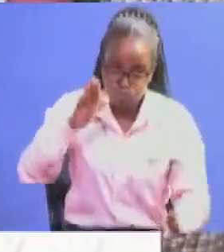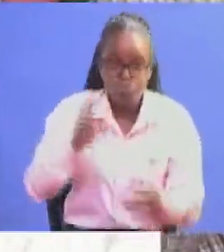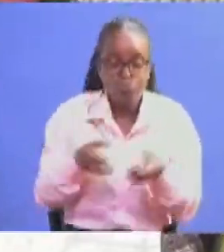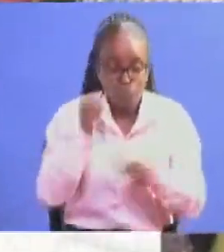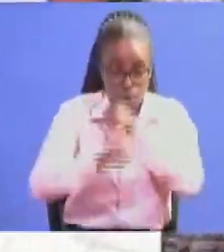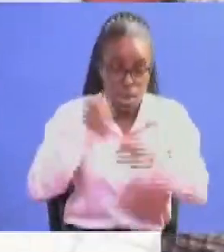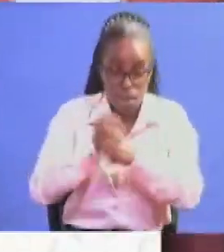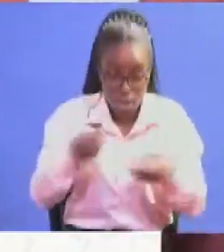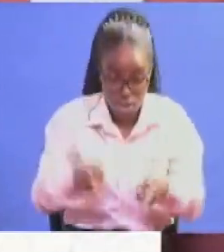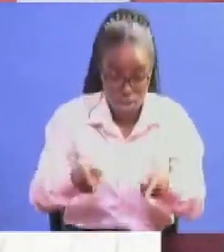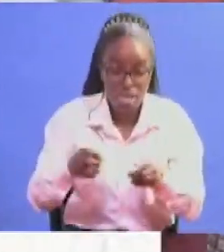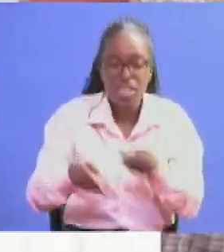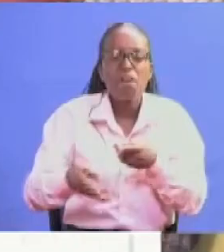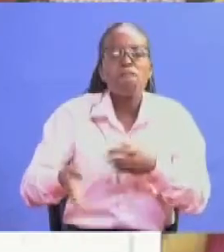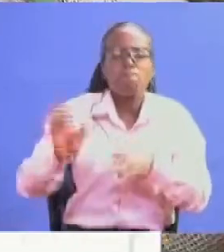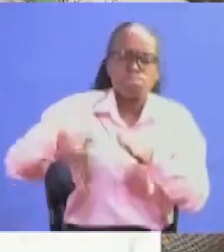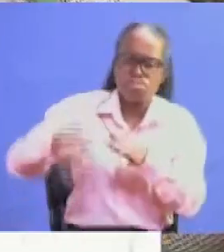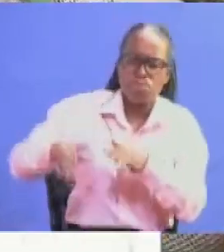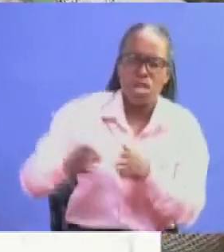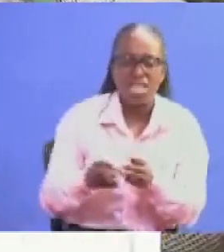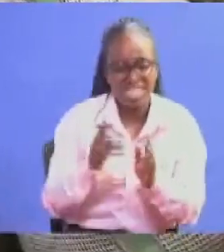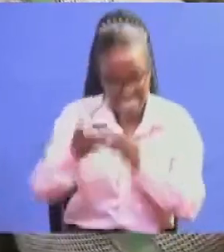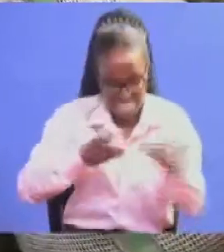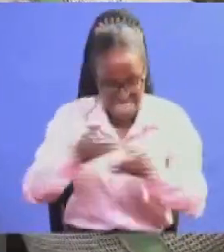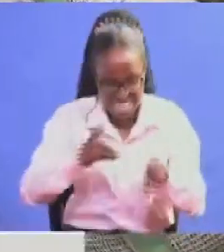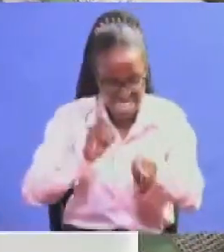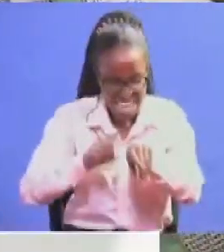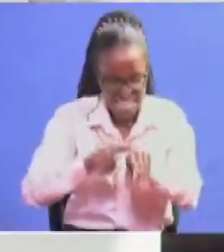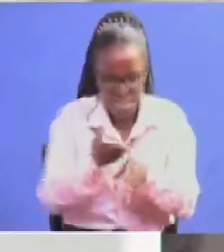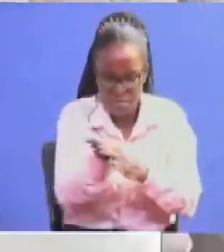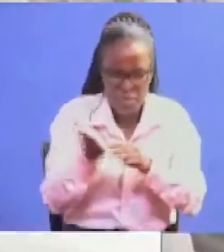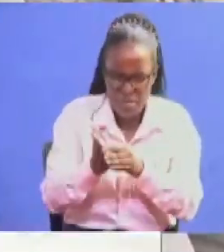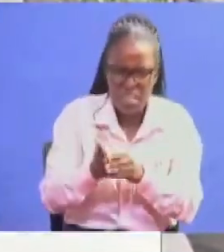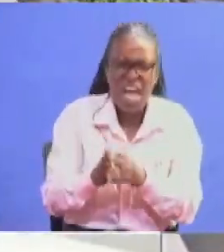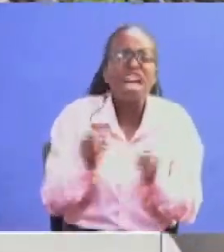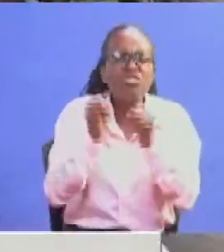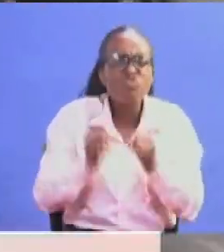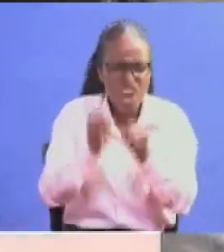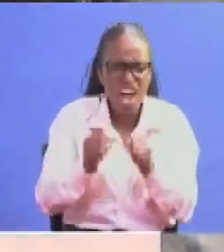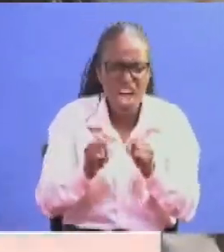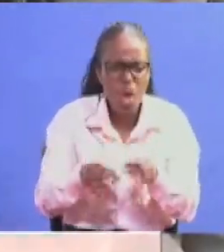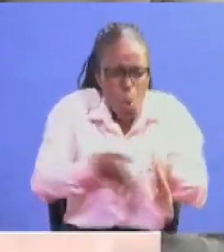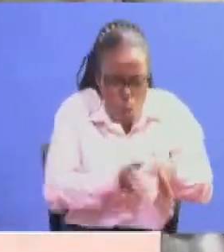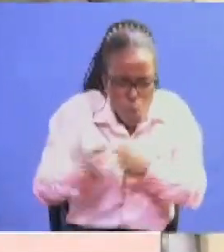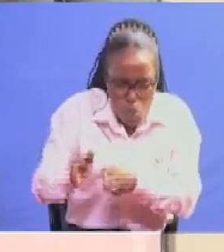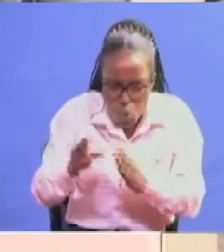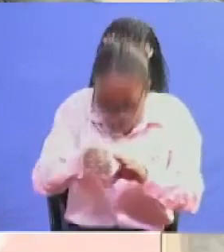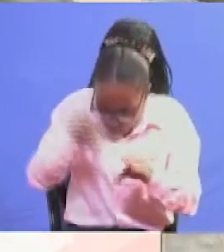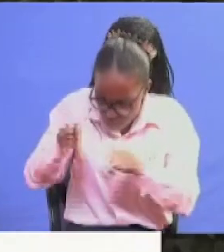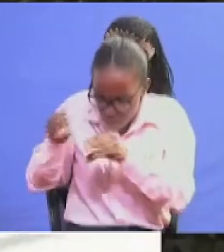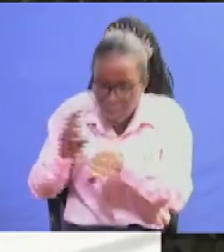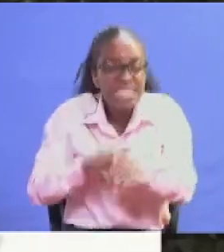former directors are using their money to bribe farmers ahead of the elections as they try to find their way into the management